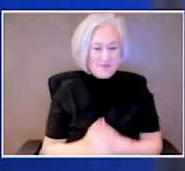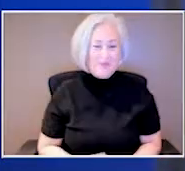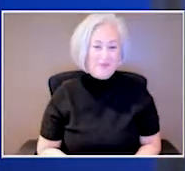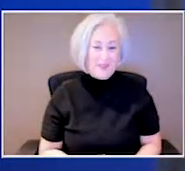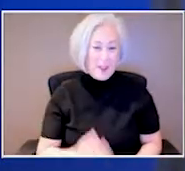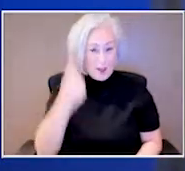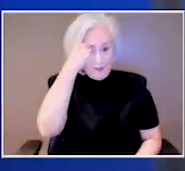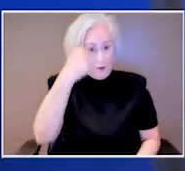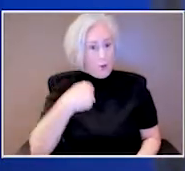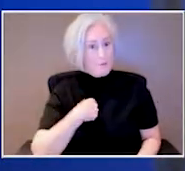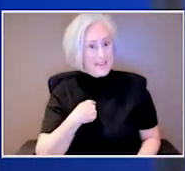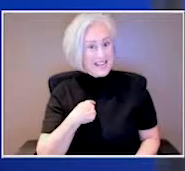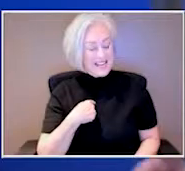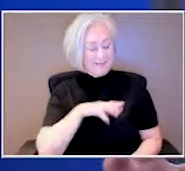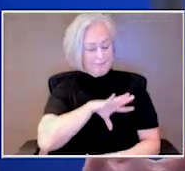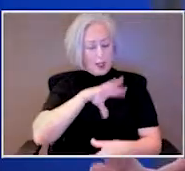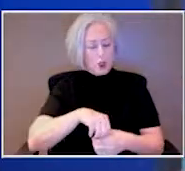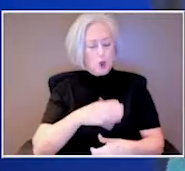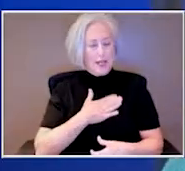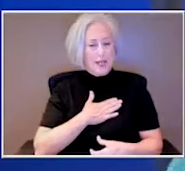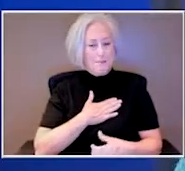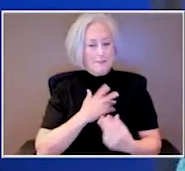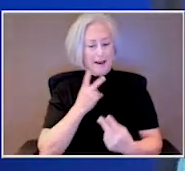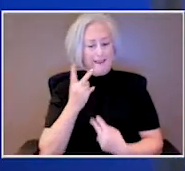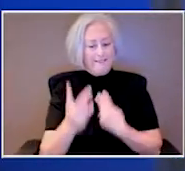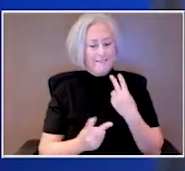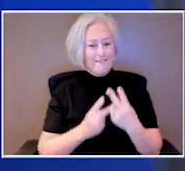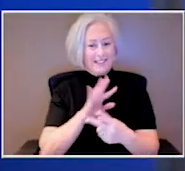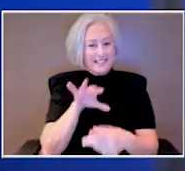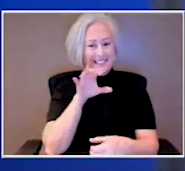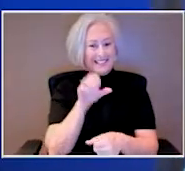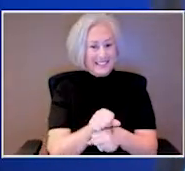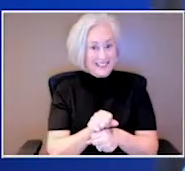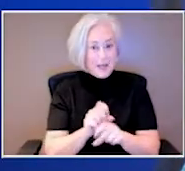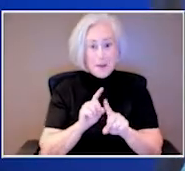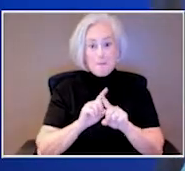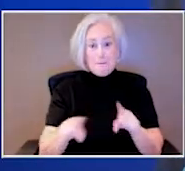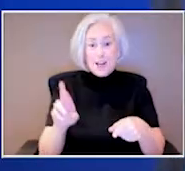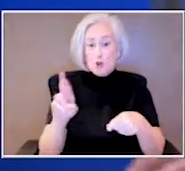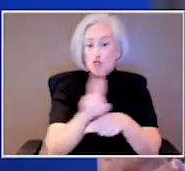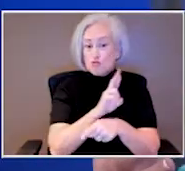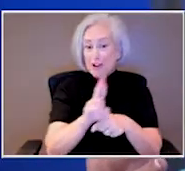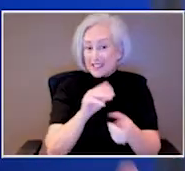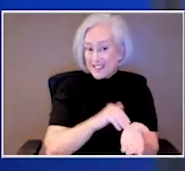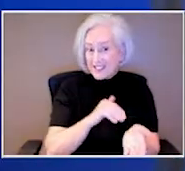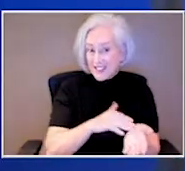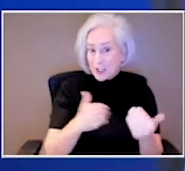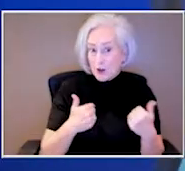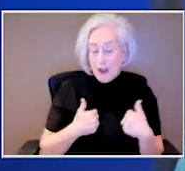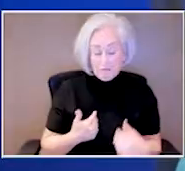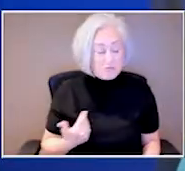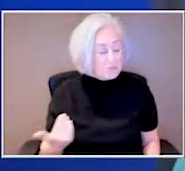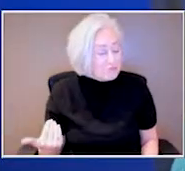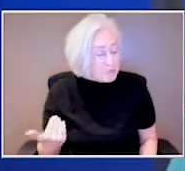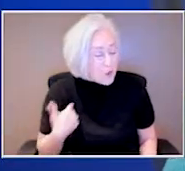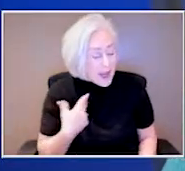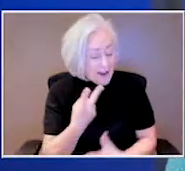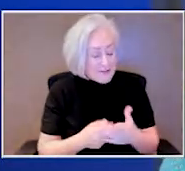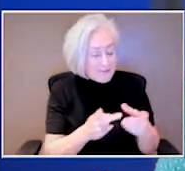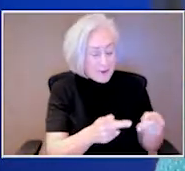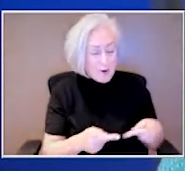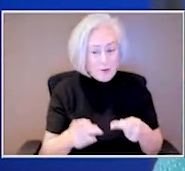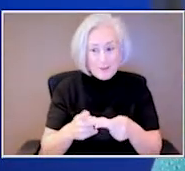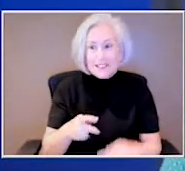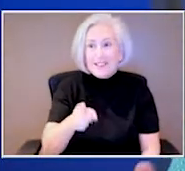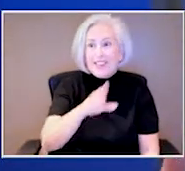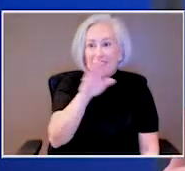of the visit. The interesting thing is when we have residents, which we do in both places, come in and they've never seen anything quite like